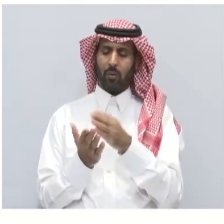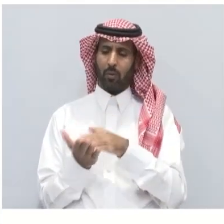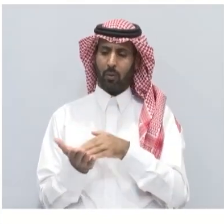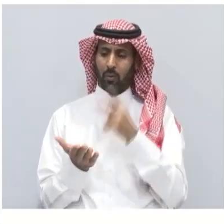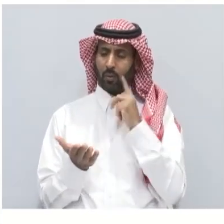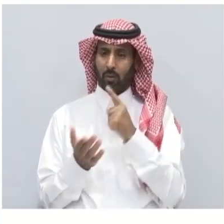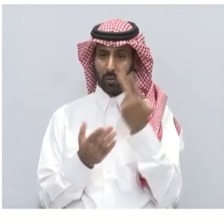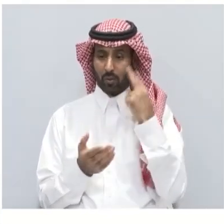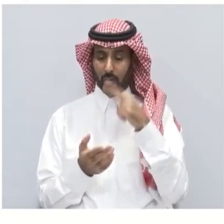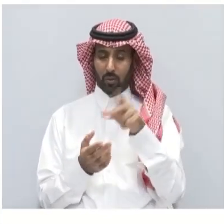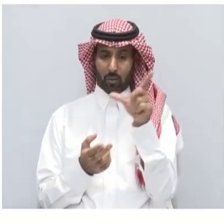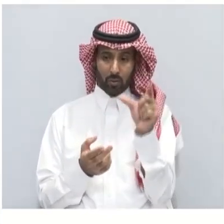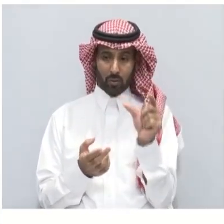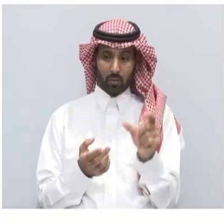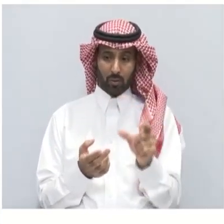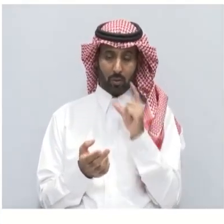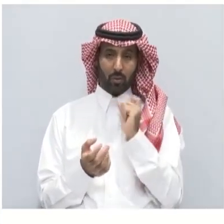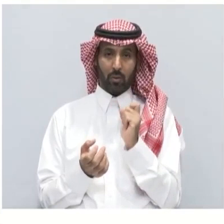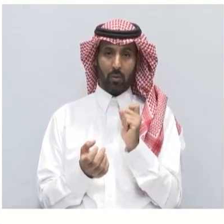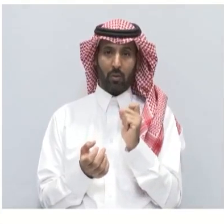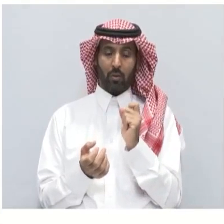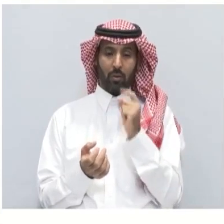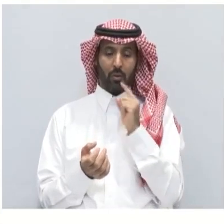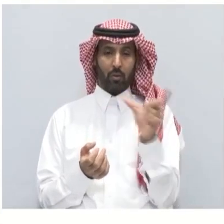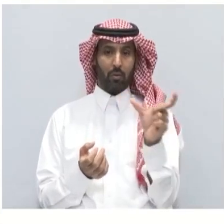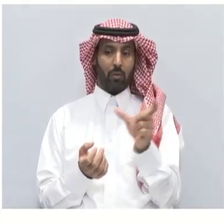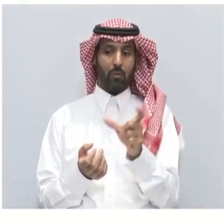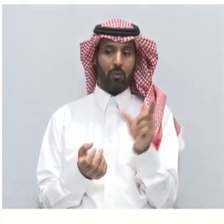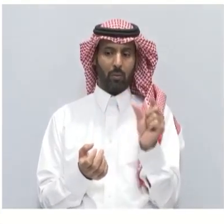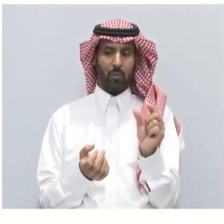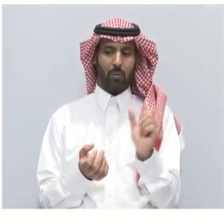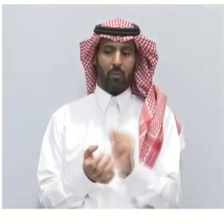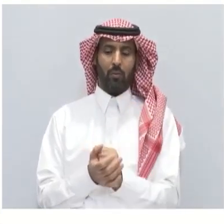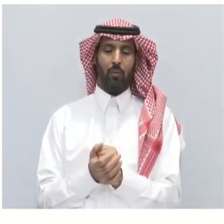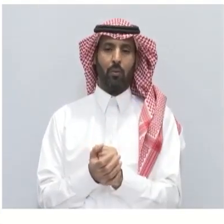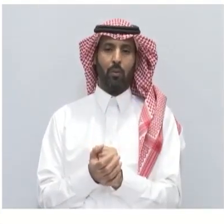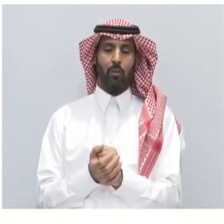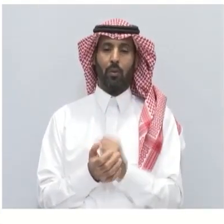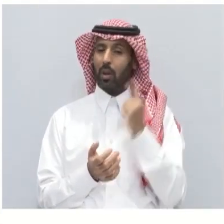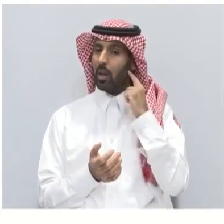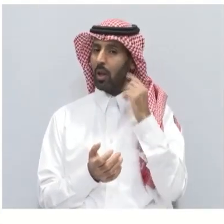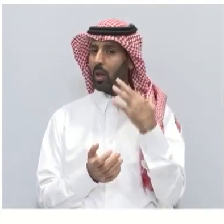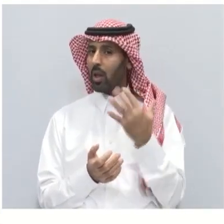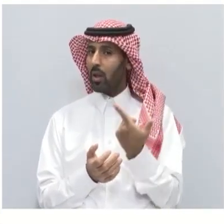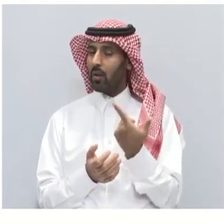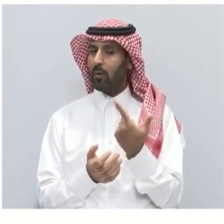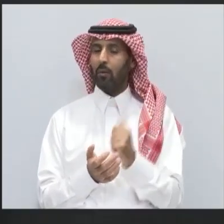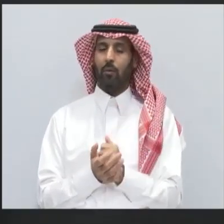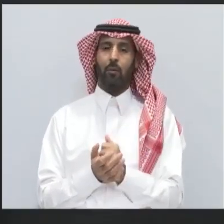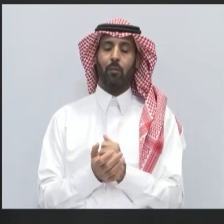Remember to find the shortest way, representing the way they sound. If you